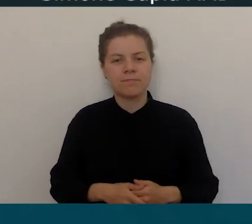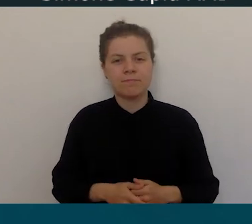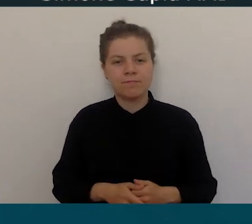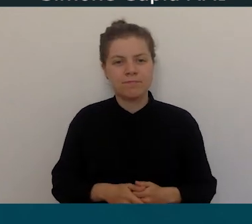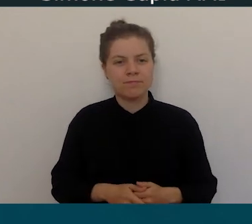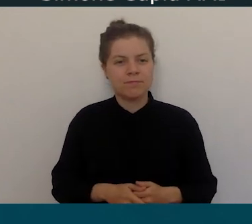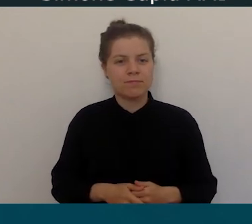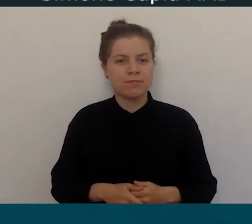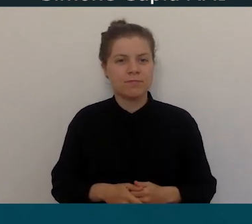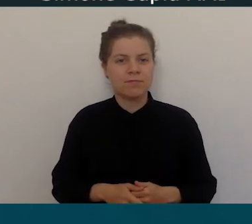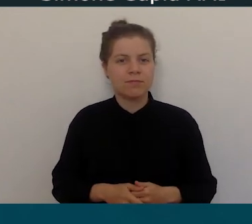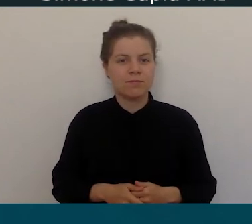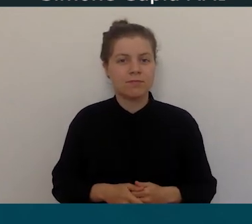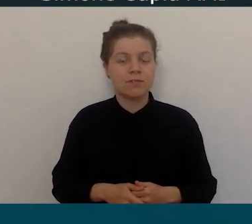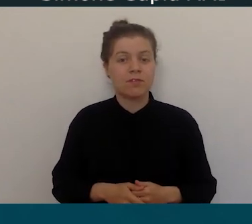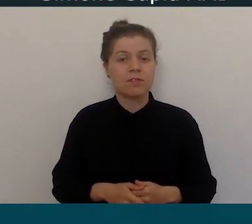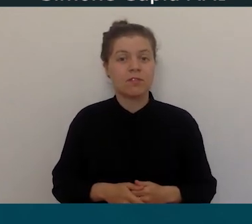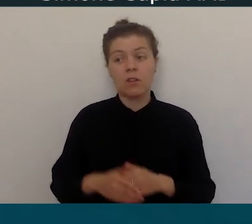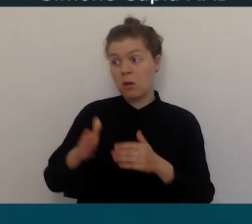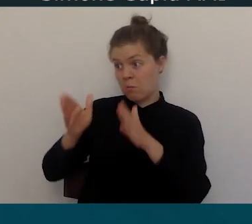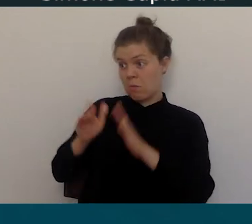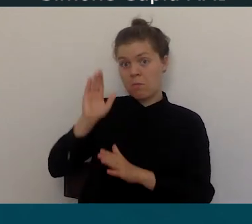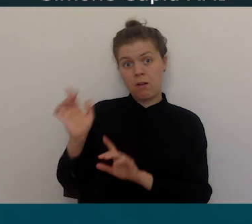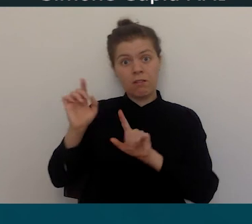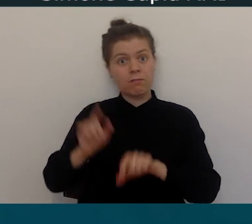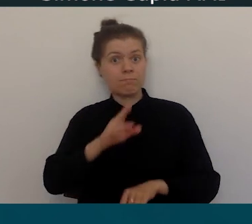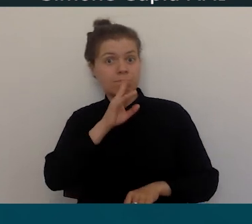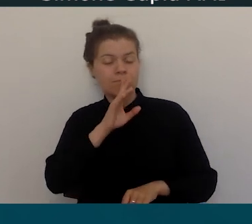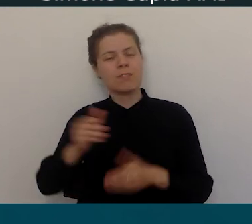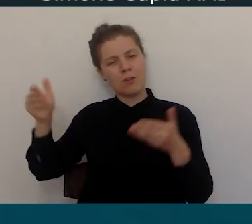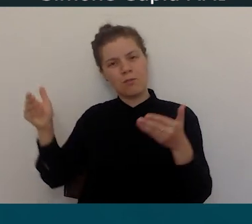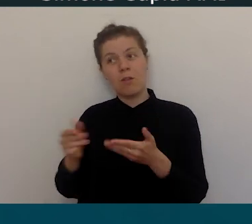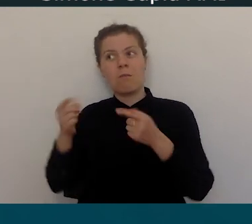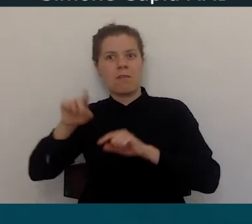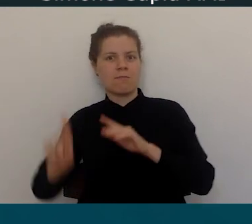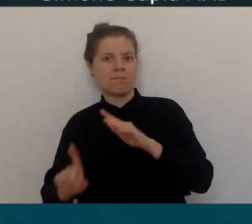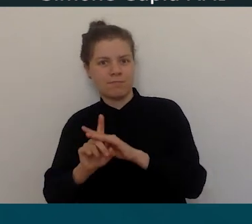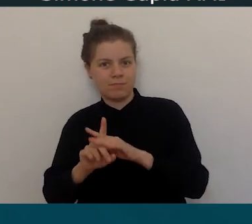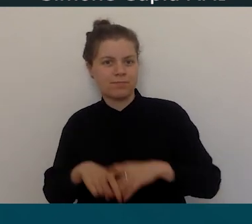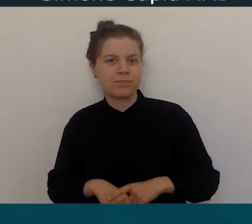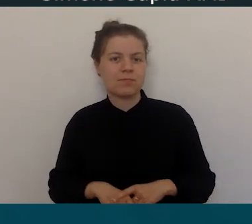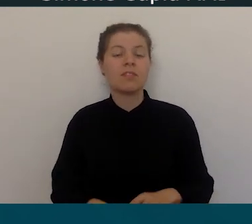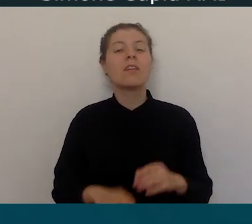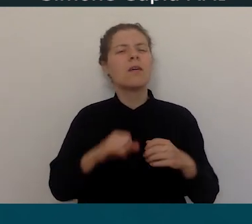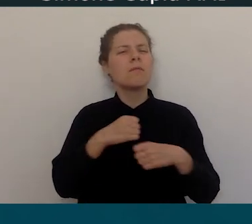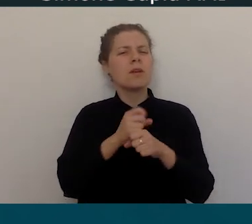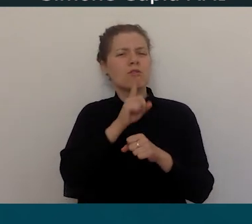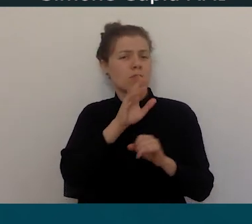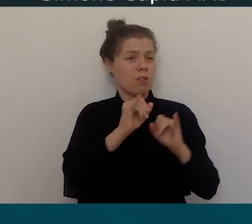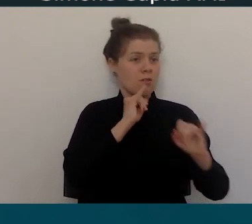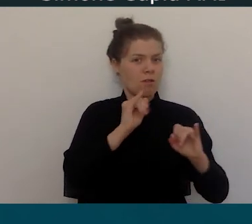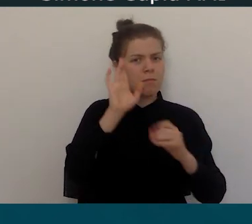content. Introduce your guests as they appear. Ensure your interviews work for radio. If you can do the